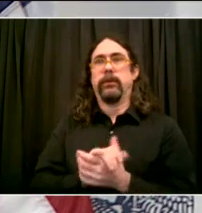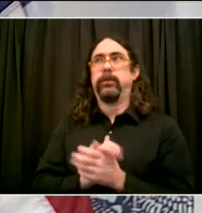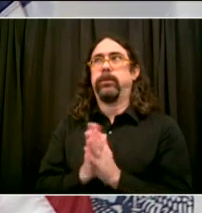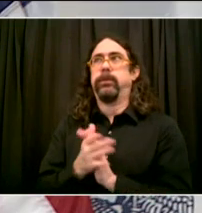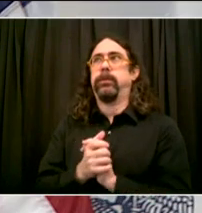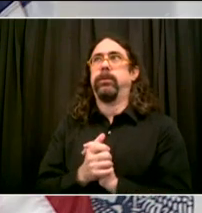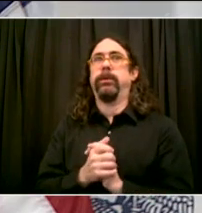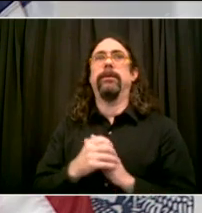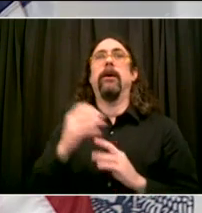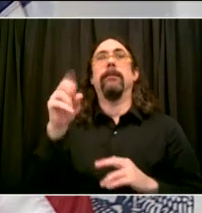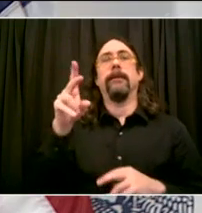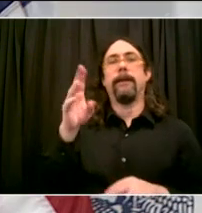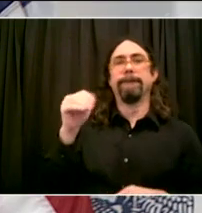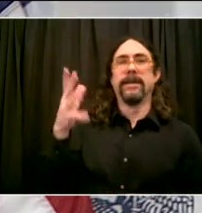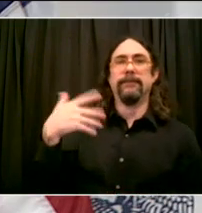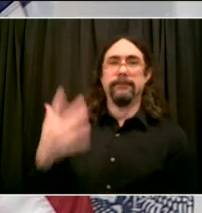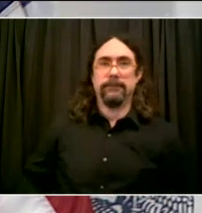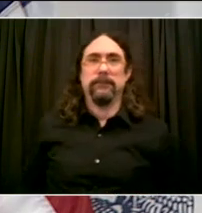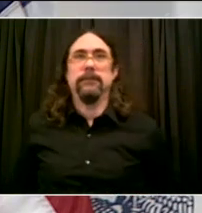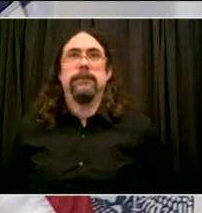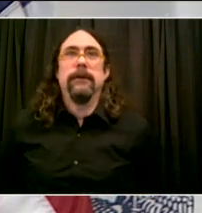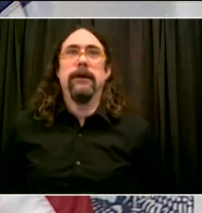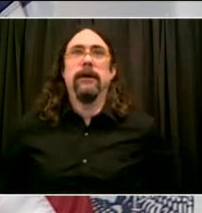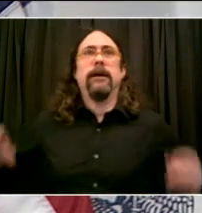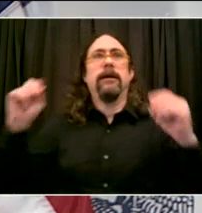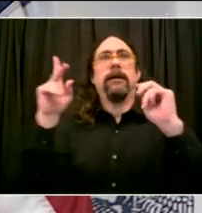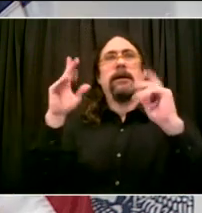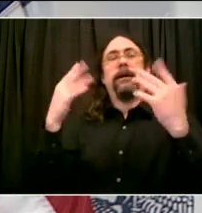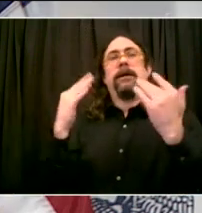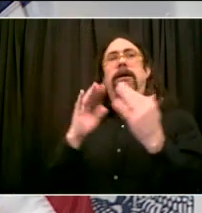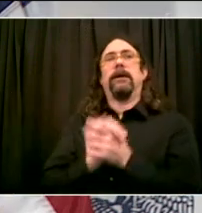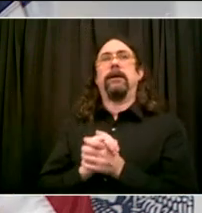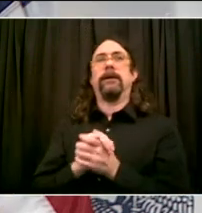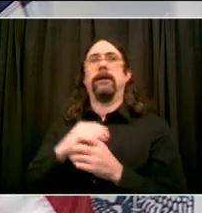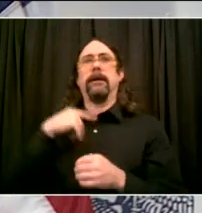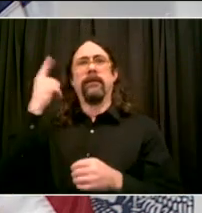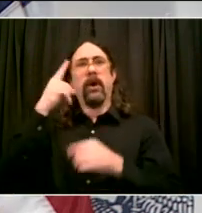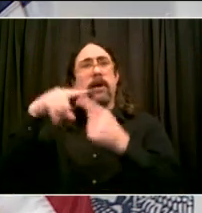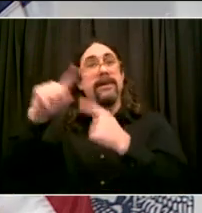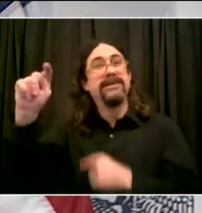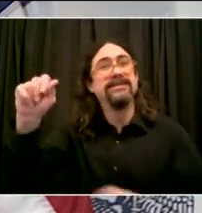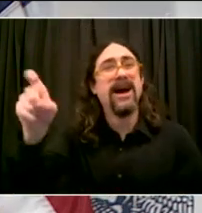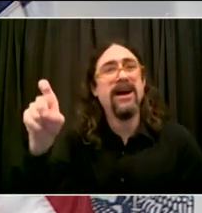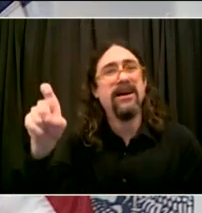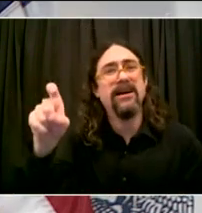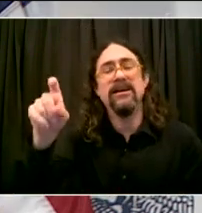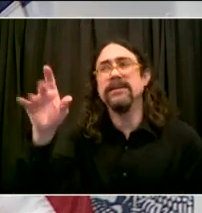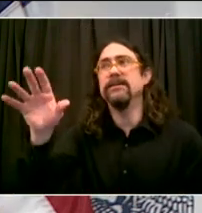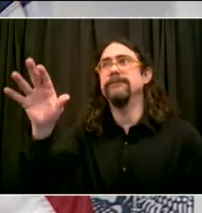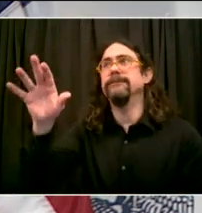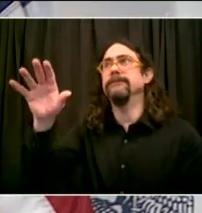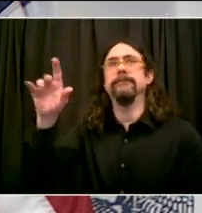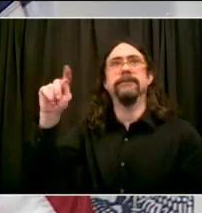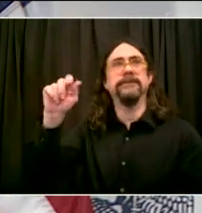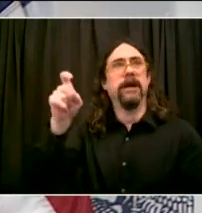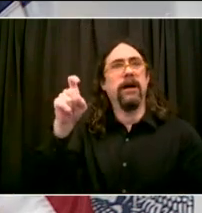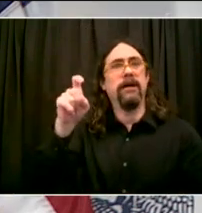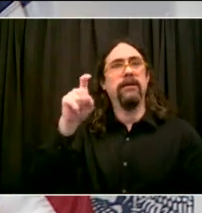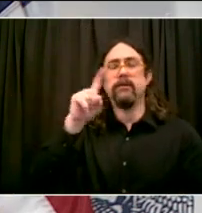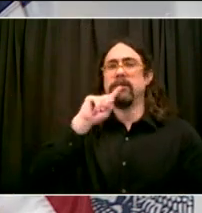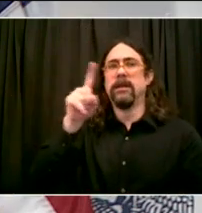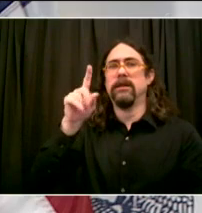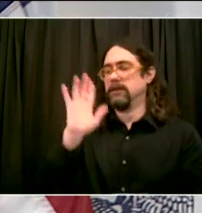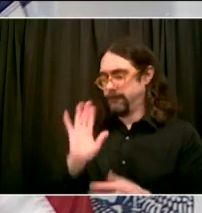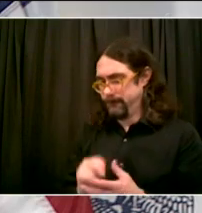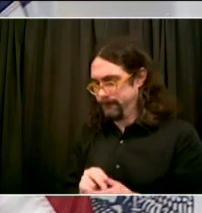know the focus on the storm is on the streets and with snowplows and everything. NYCHA residents who lost heat, is